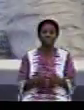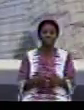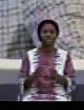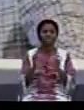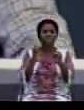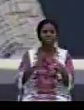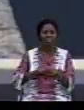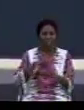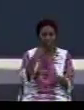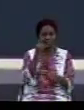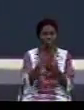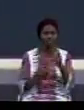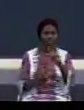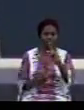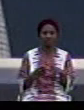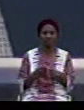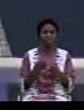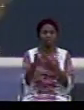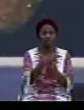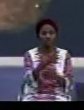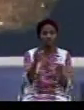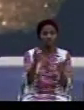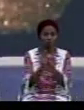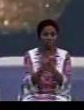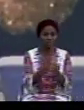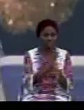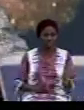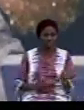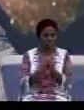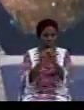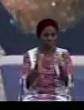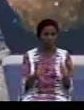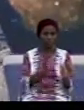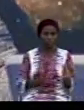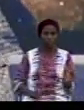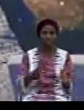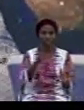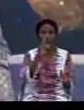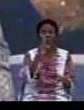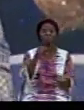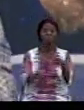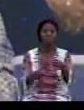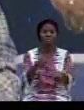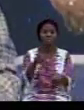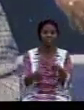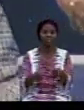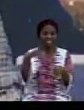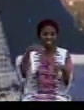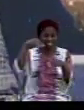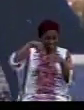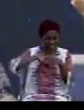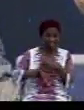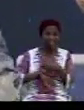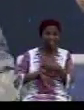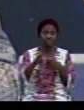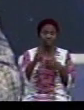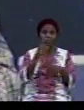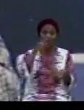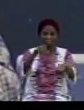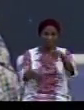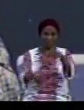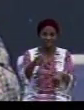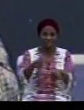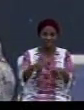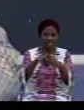meet Christ, without Christ, you are paralyzed inside. You are paralyzed in